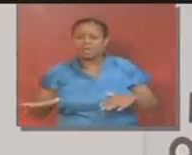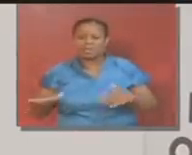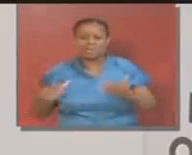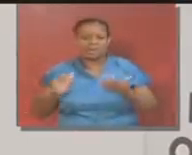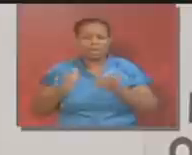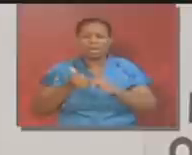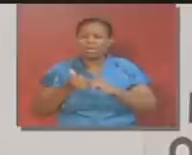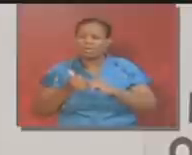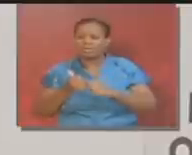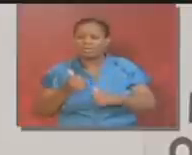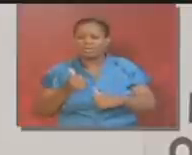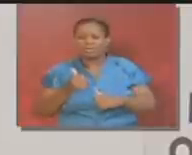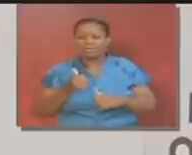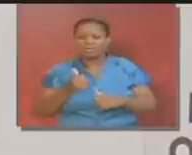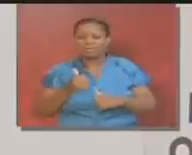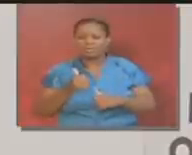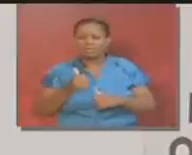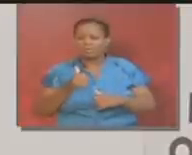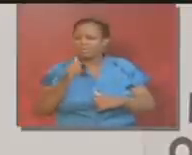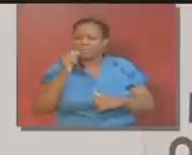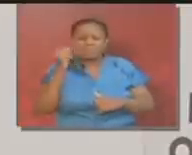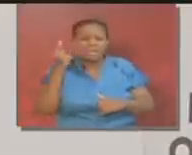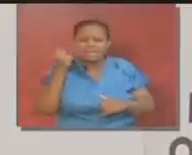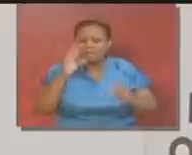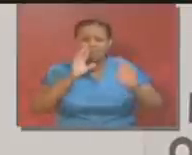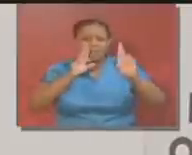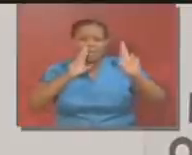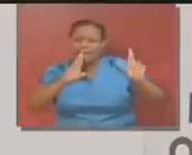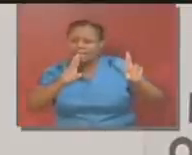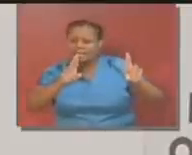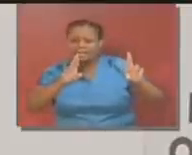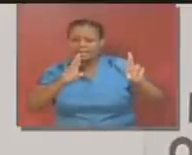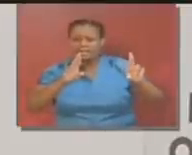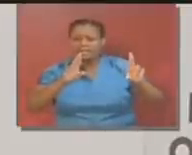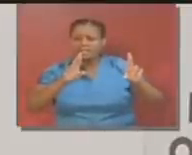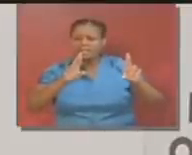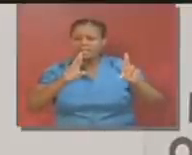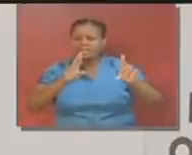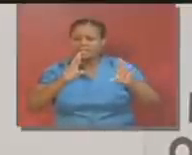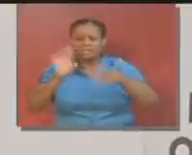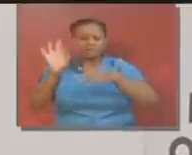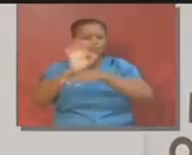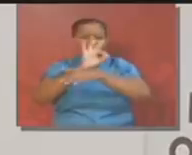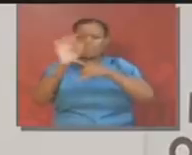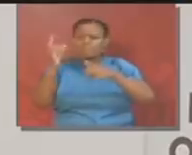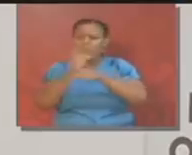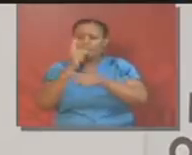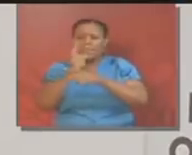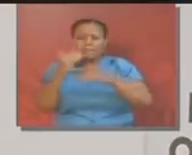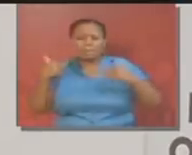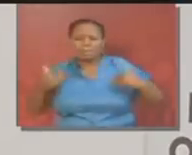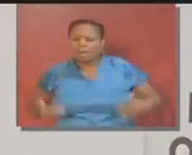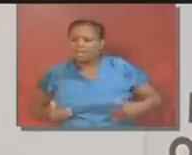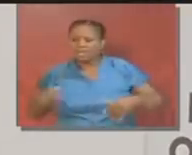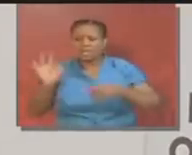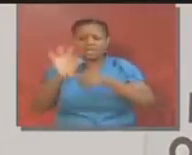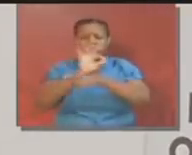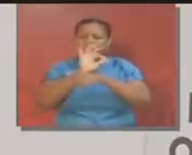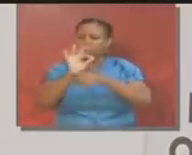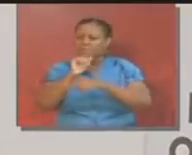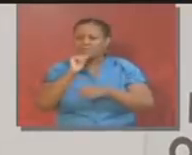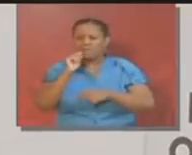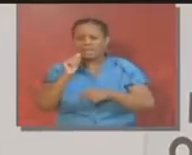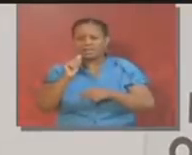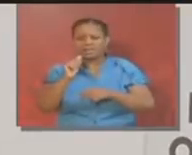you can tell based on the fact that it's inflamed, it's not functioning properly, it's all swollen and bruised up. And that's the whole thing about the